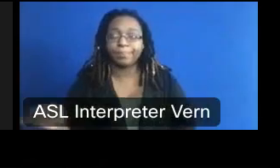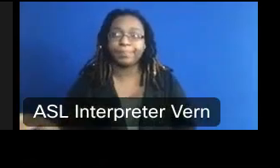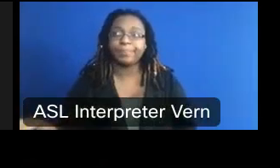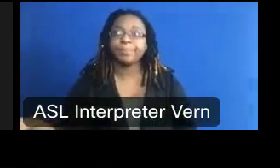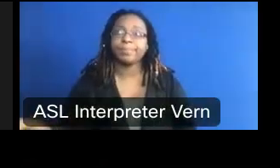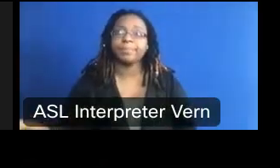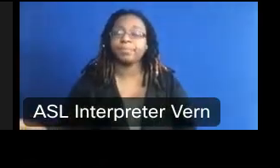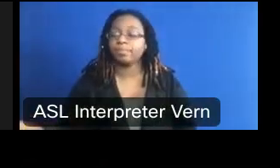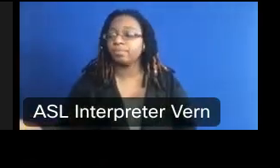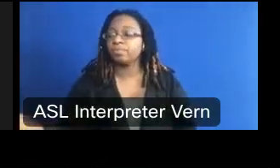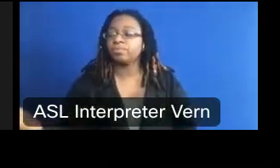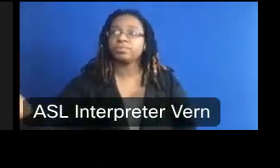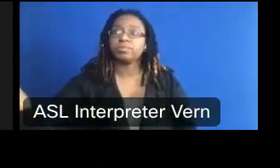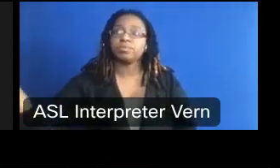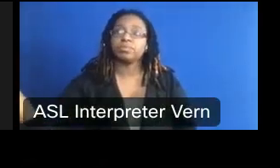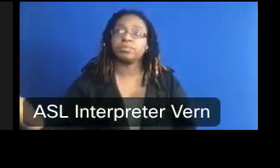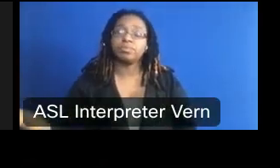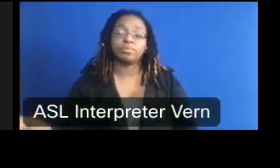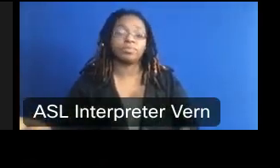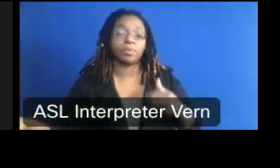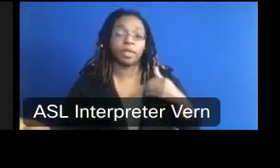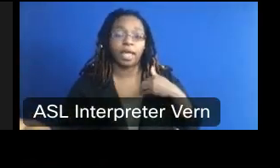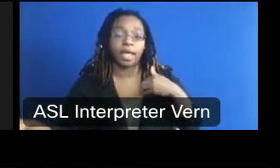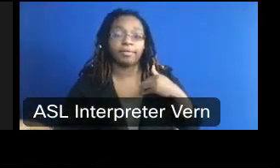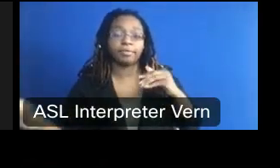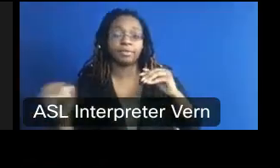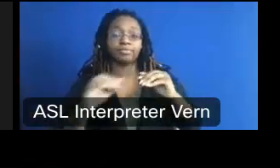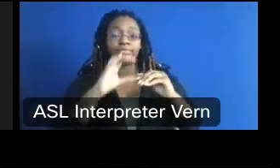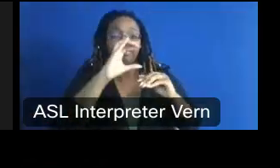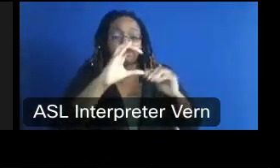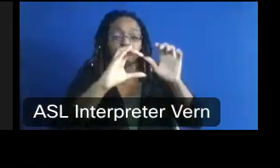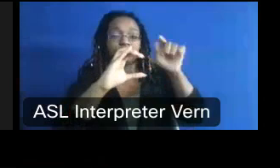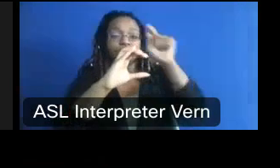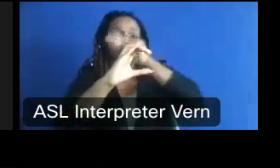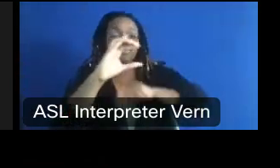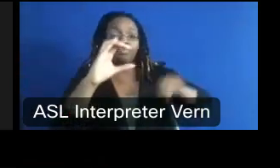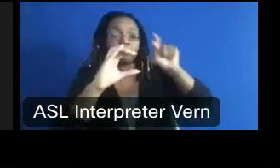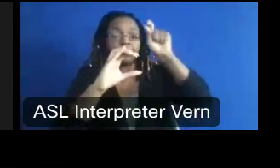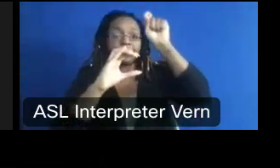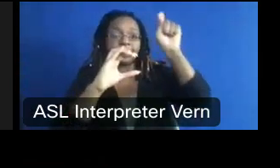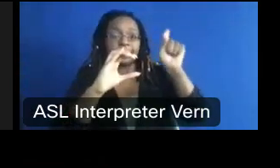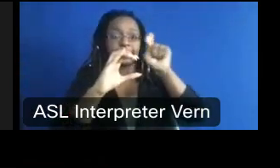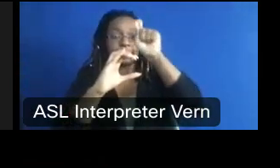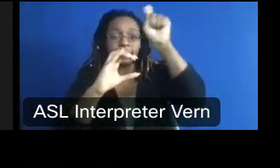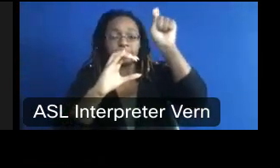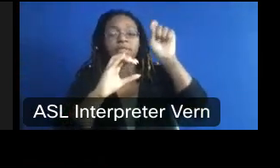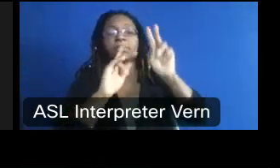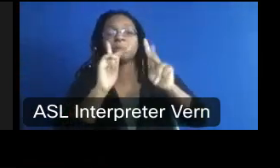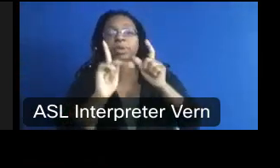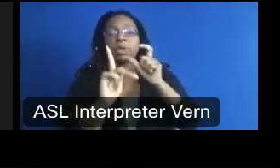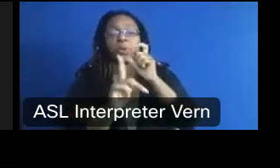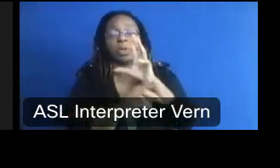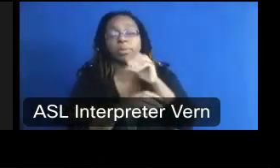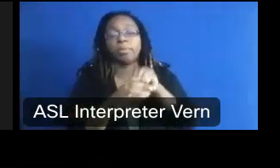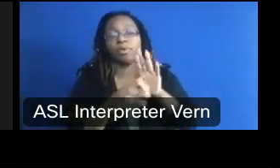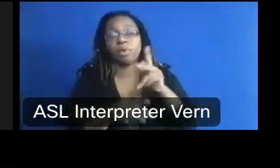And then we have the bubbles with dotted lines around your pods, who are the people who could be part of your pod if you built more